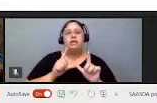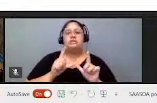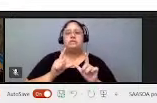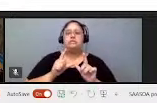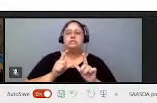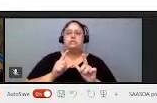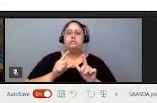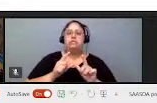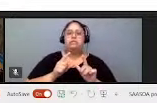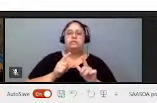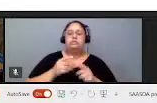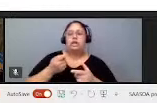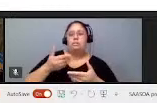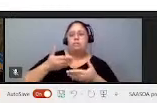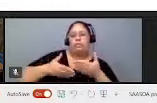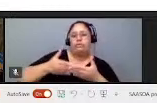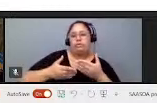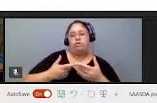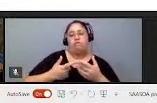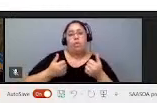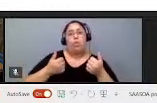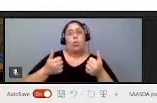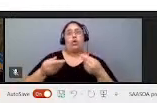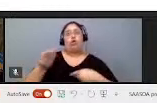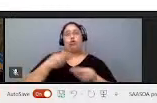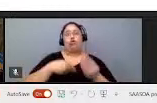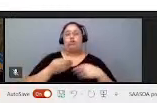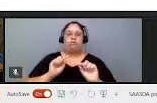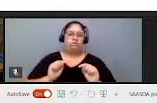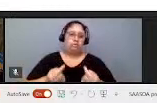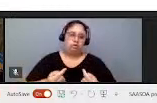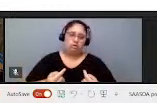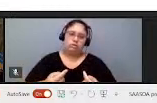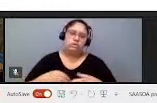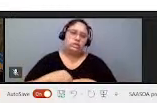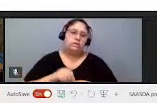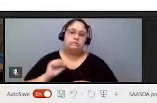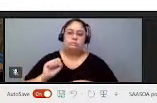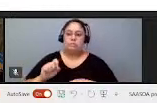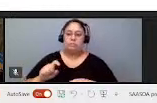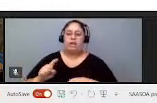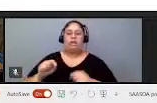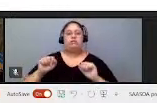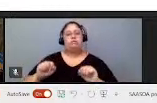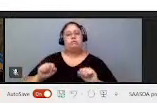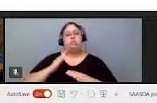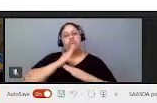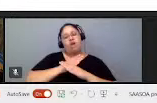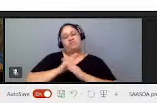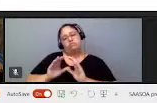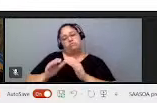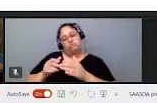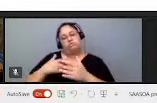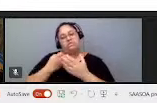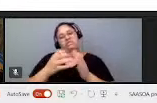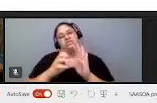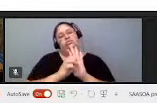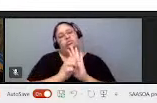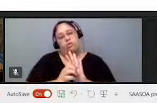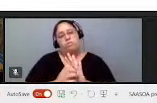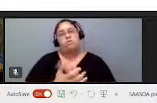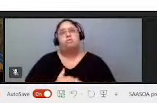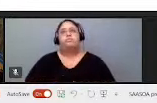conditions which is not conducive to good trade in these private uh concessions um I'll give you an